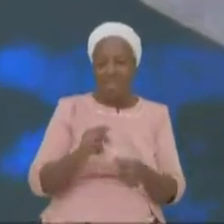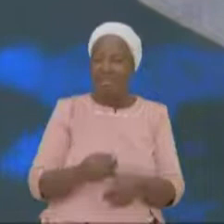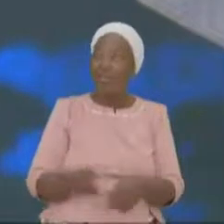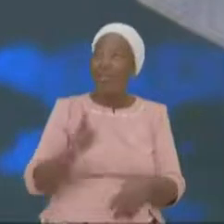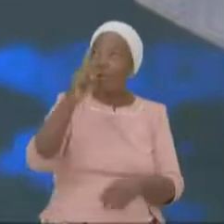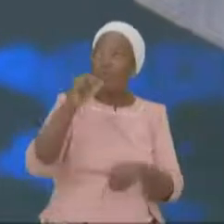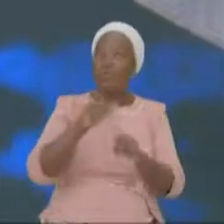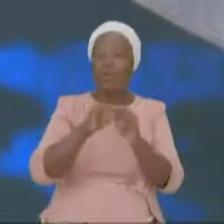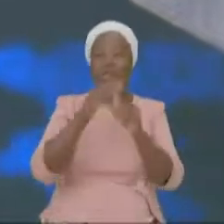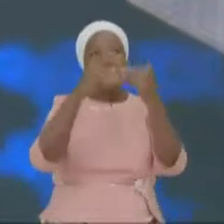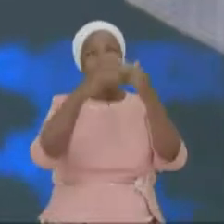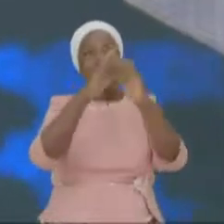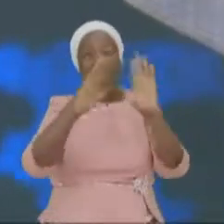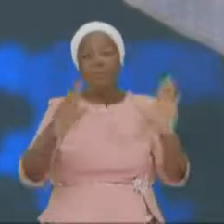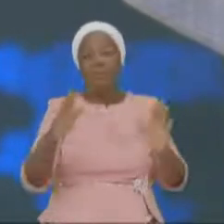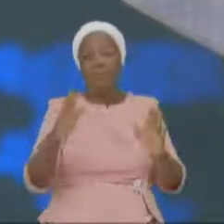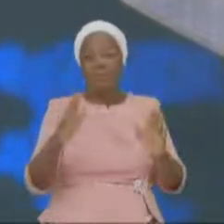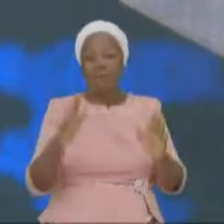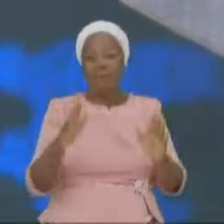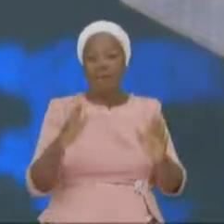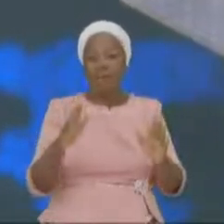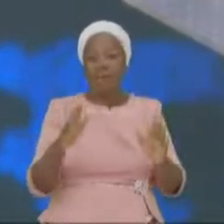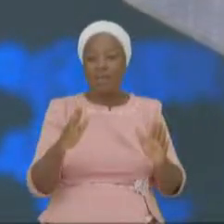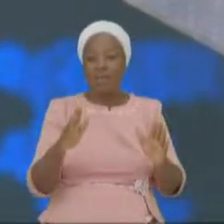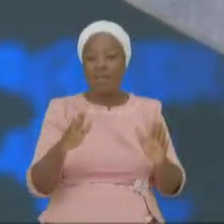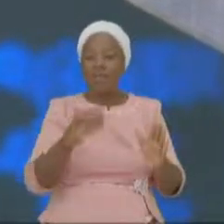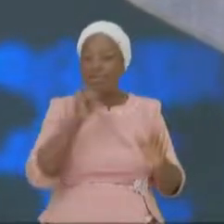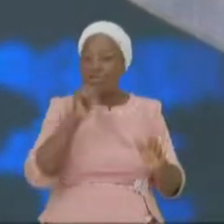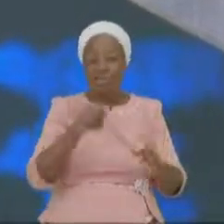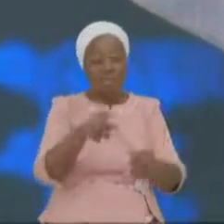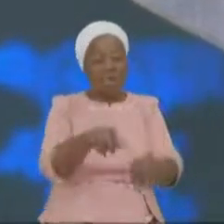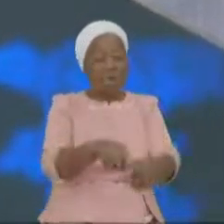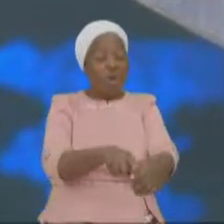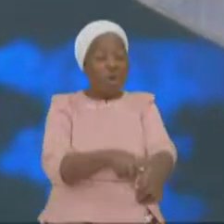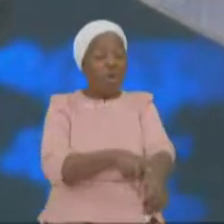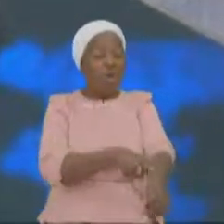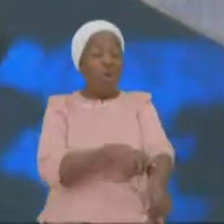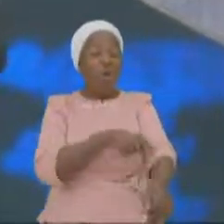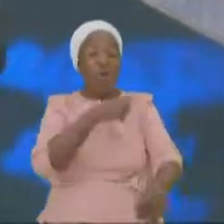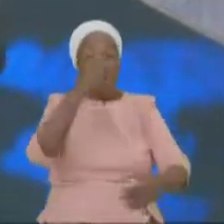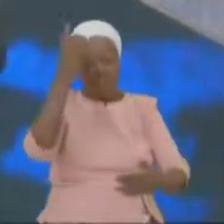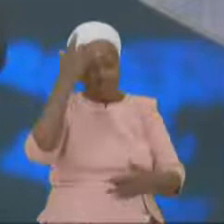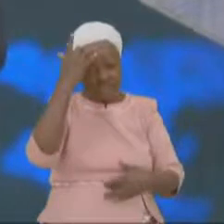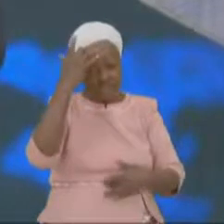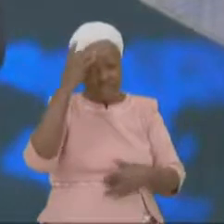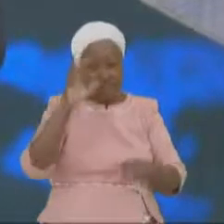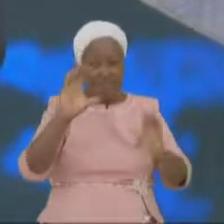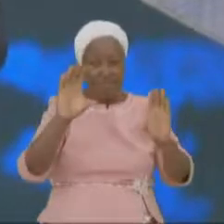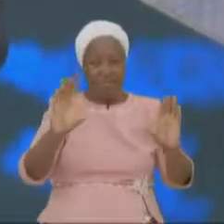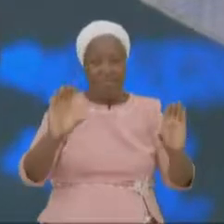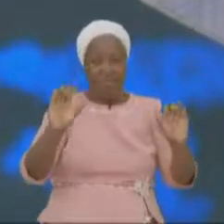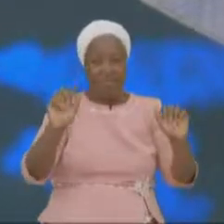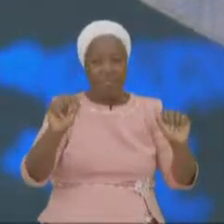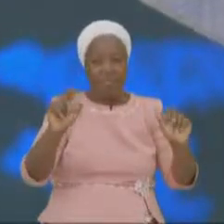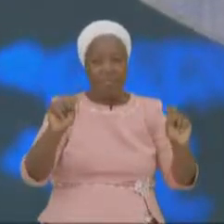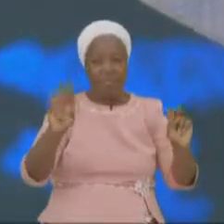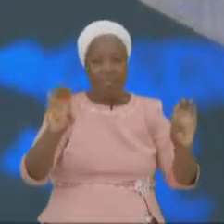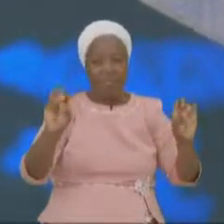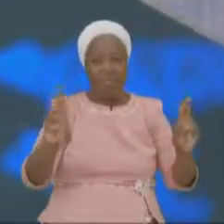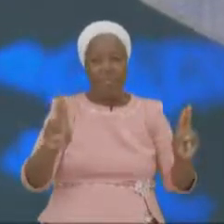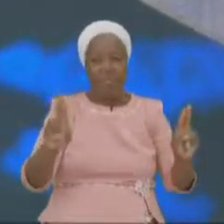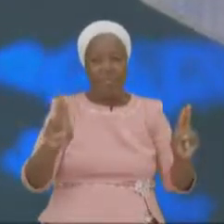heaven. No prolonged sickness, cancer,